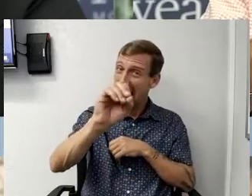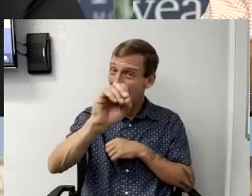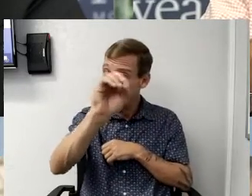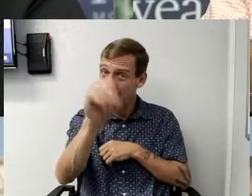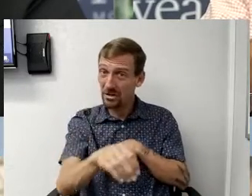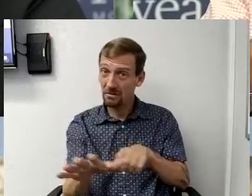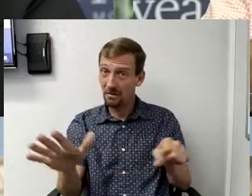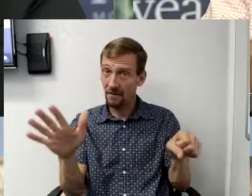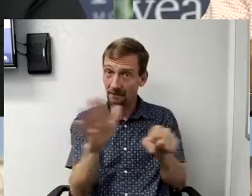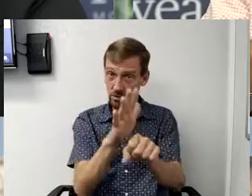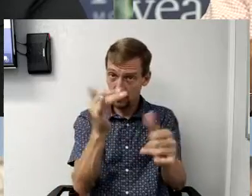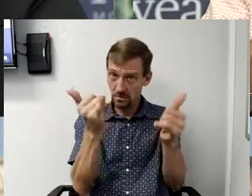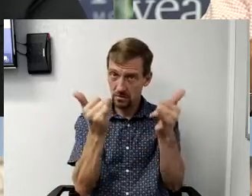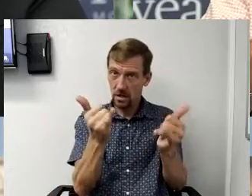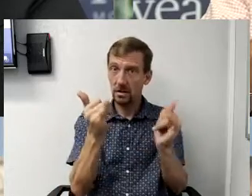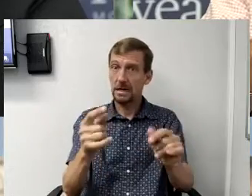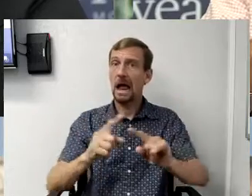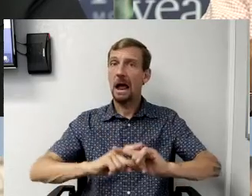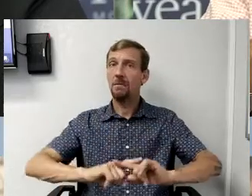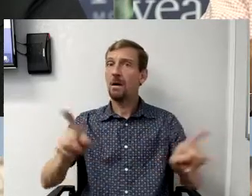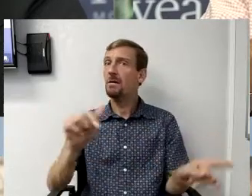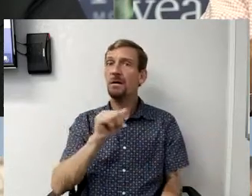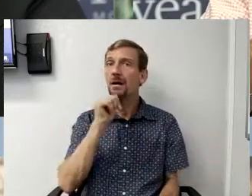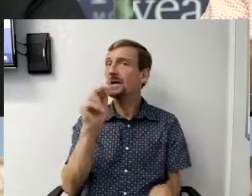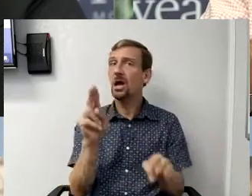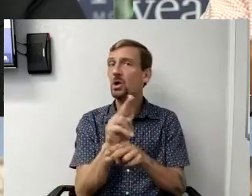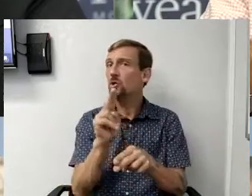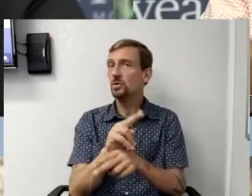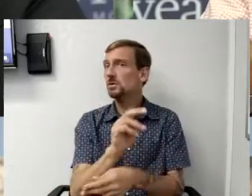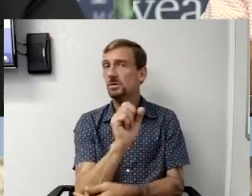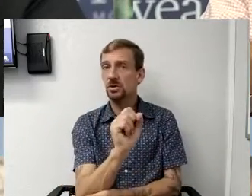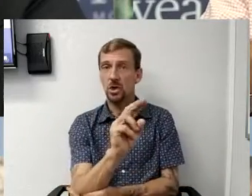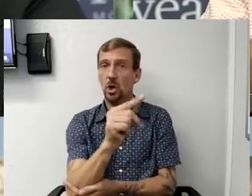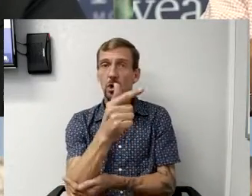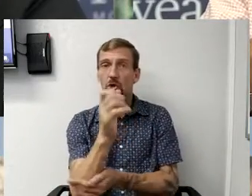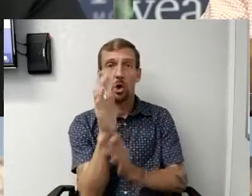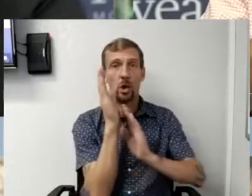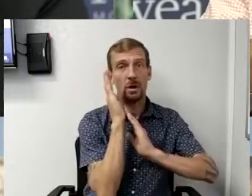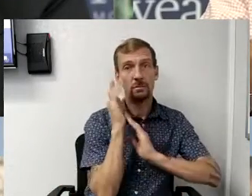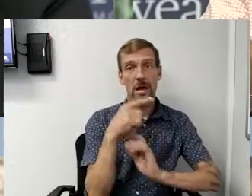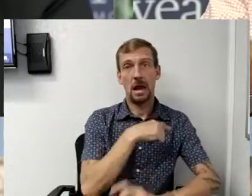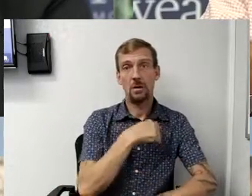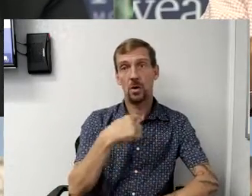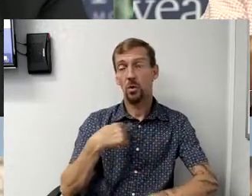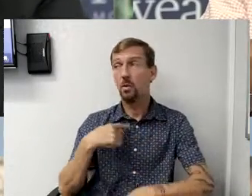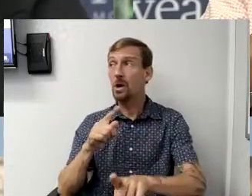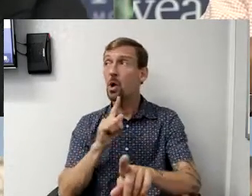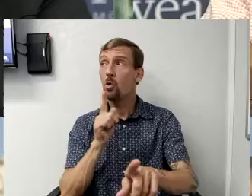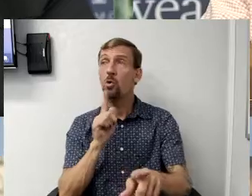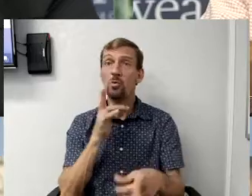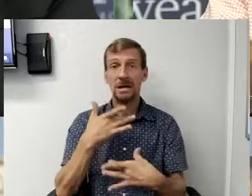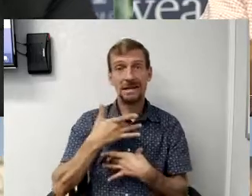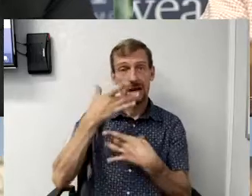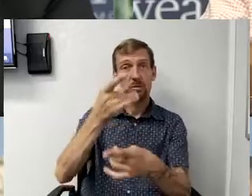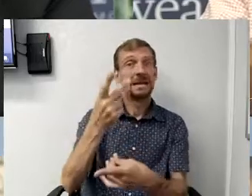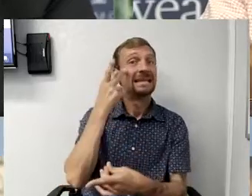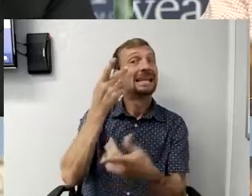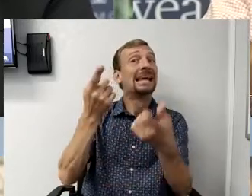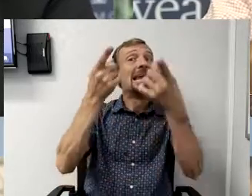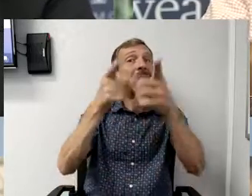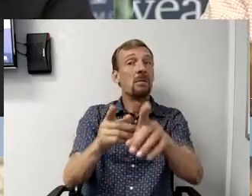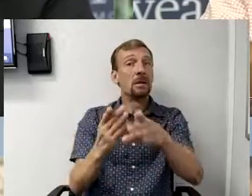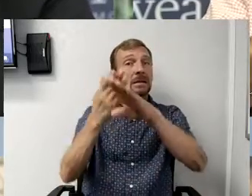capacity today, but that's not using the surge beds. Right. Yeah, we're very interested to see what happens after Labor